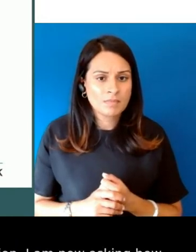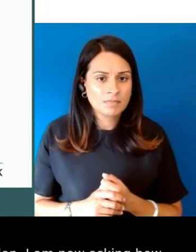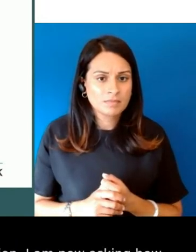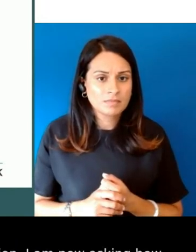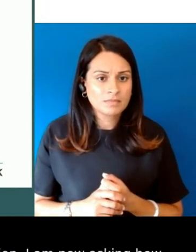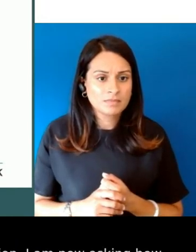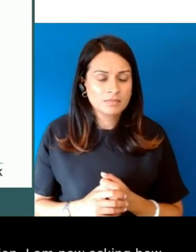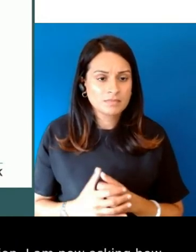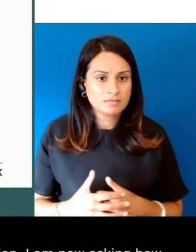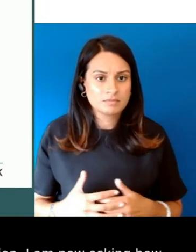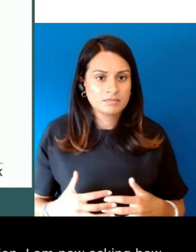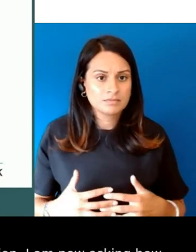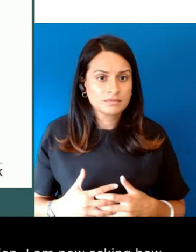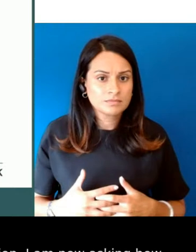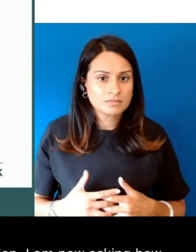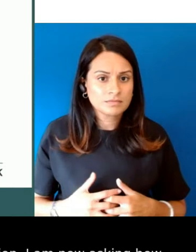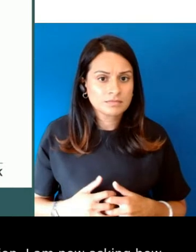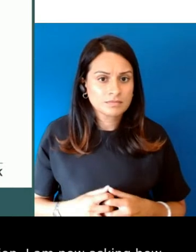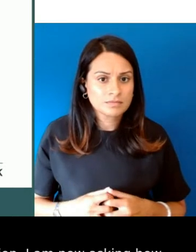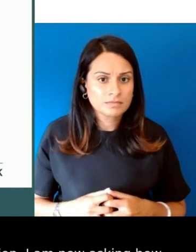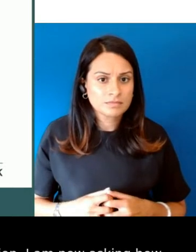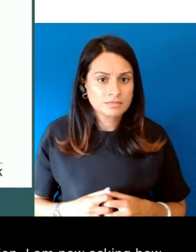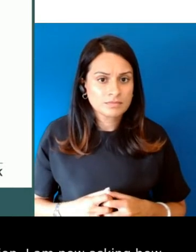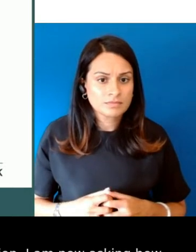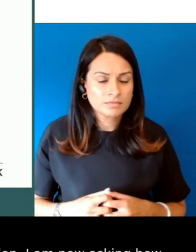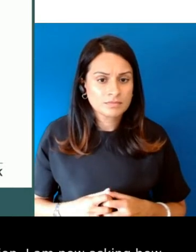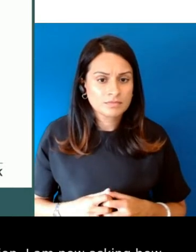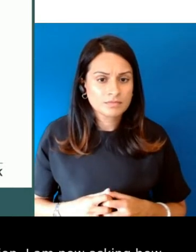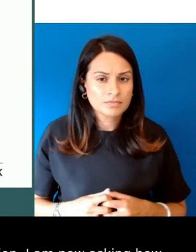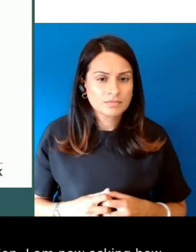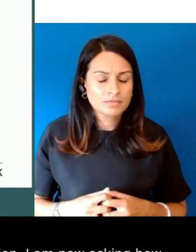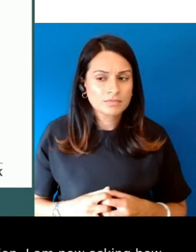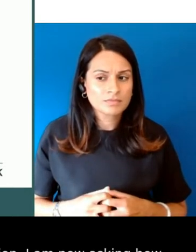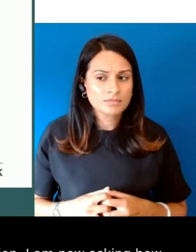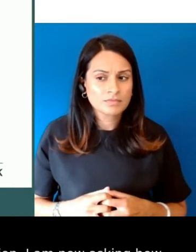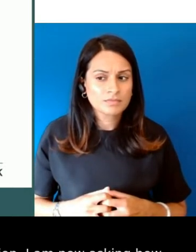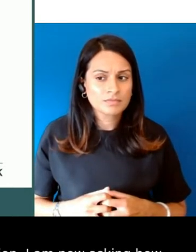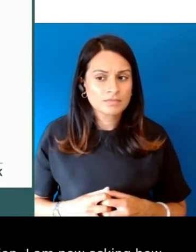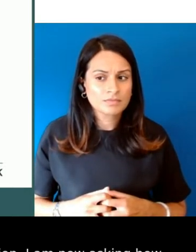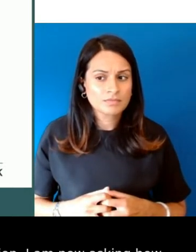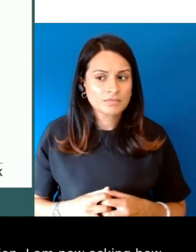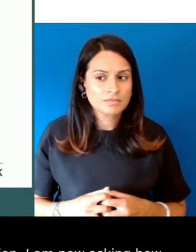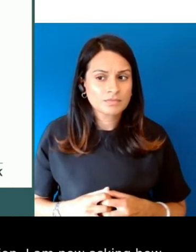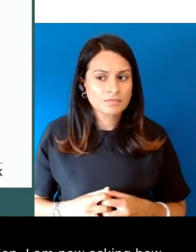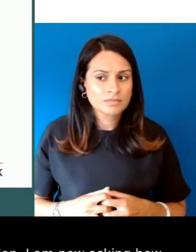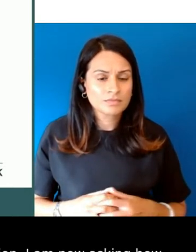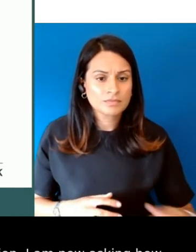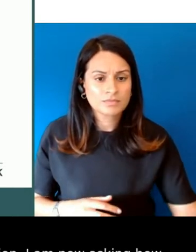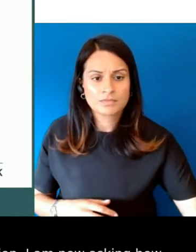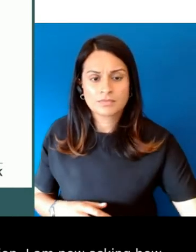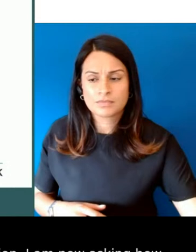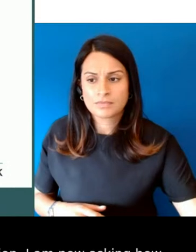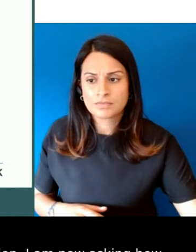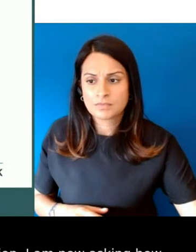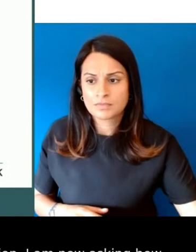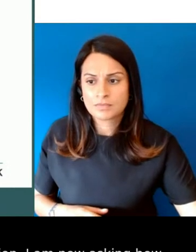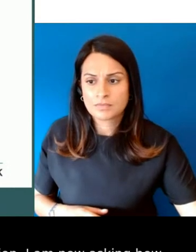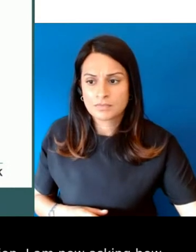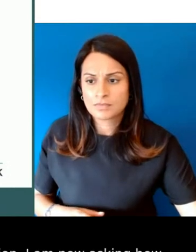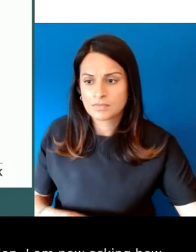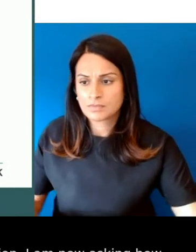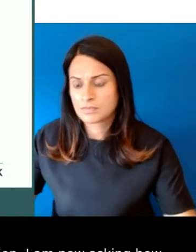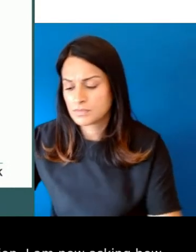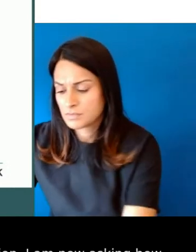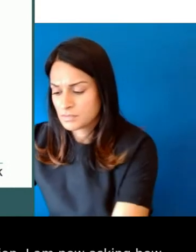slido if someone asks me some suggestions as to and how we would define anaphylaxis what what symptoms would we be seeing